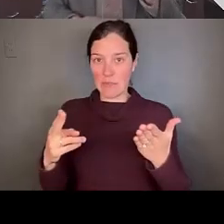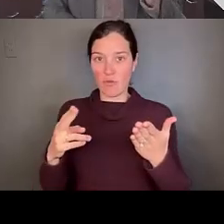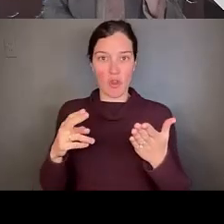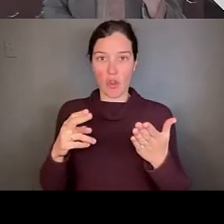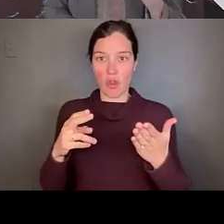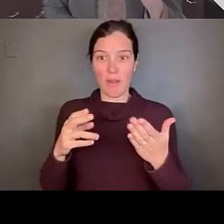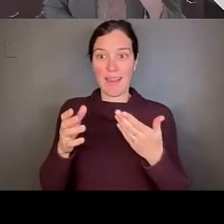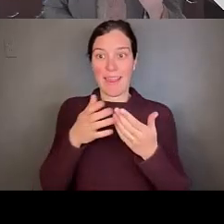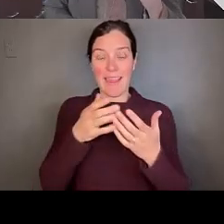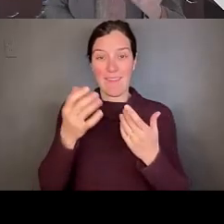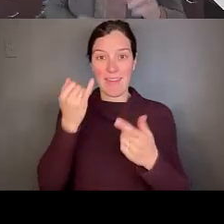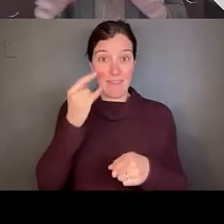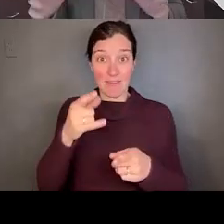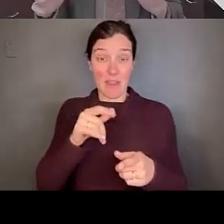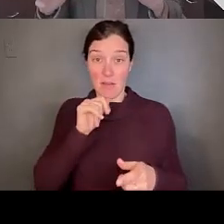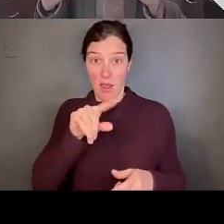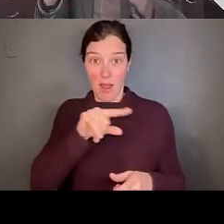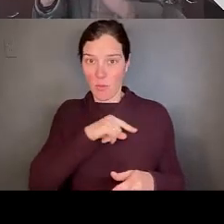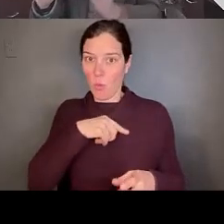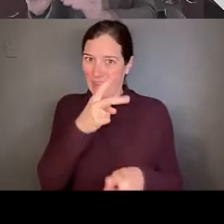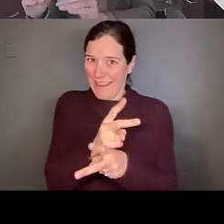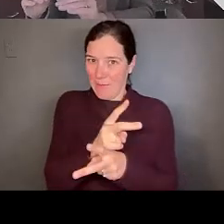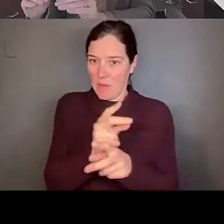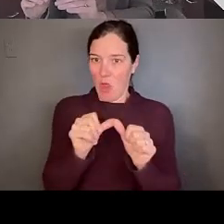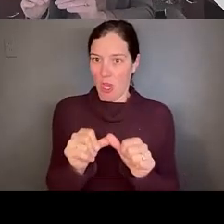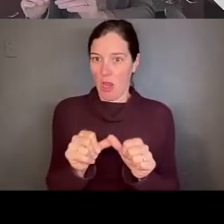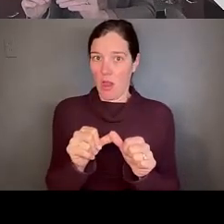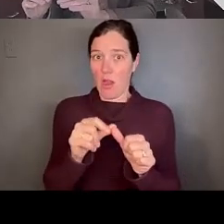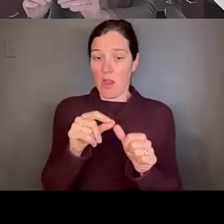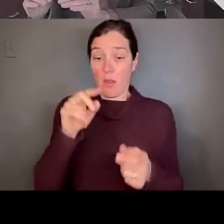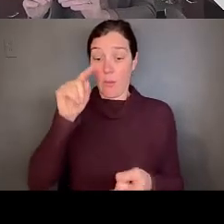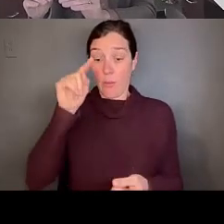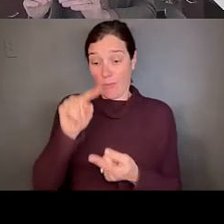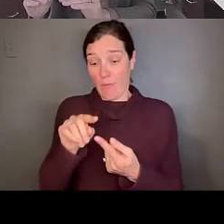Medicaid even when they lost eligibility. We kept them on. So we went all the way down to